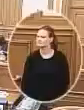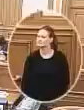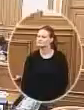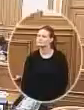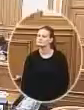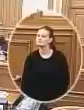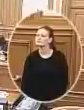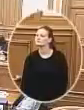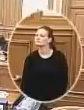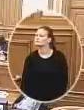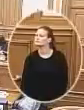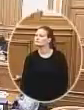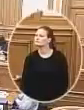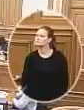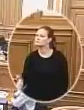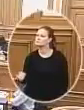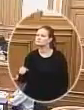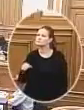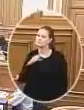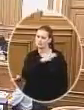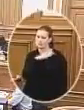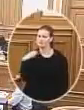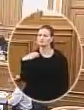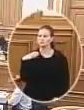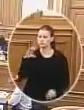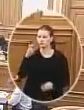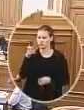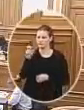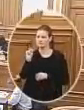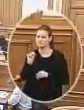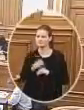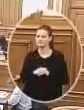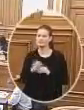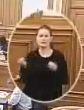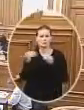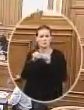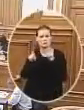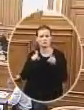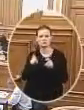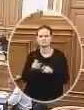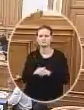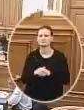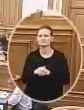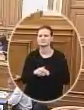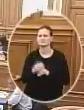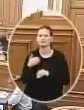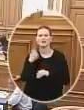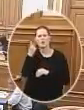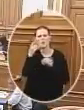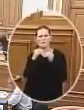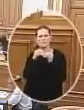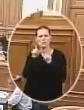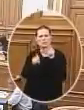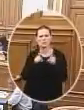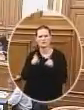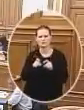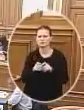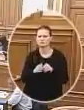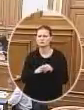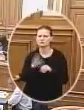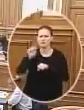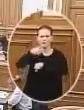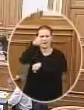328. Thank you, Mr. Albert. Councilmember Chan, a follow-up? I had one more question on the